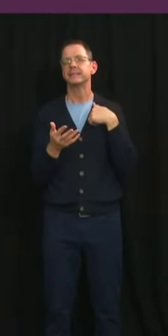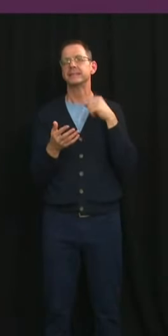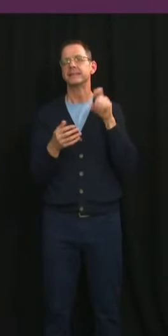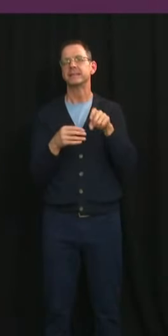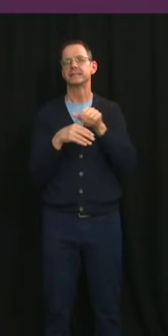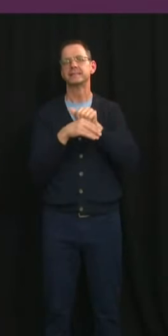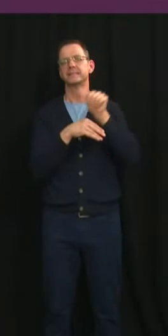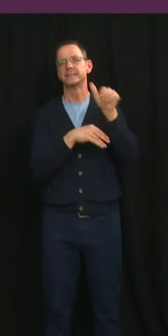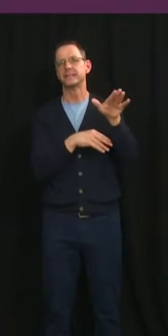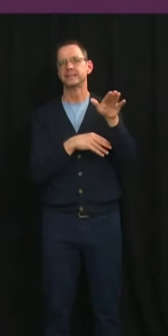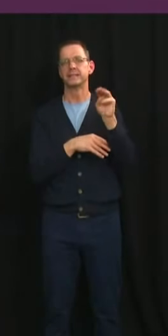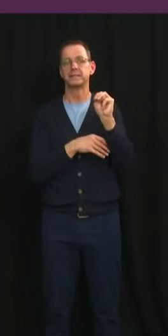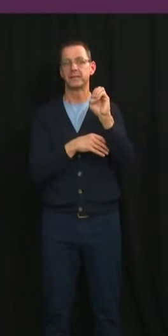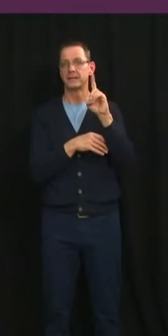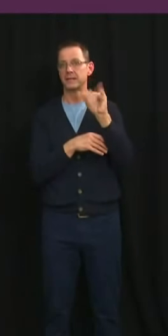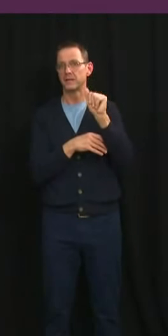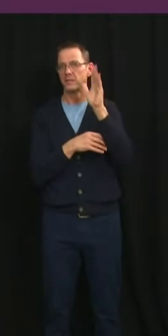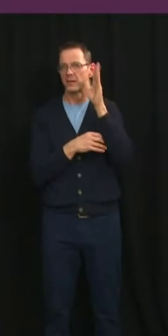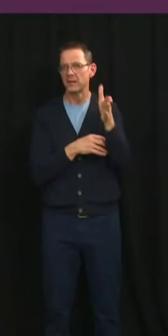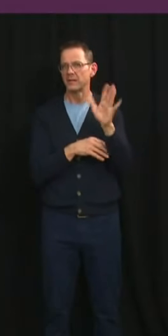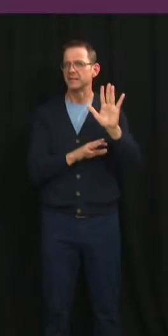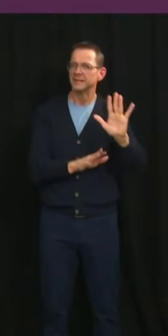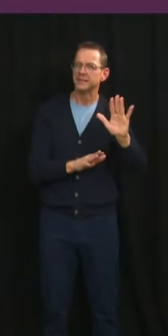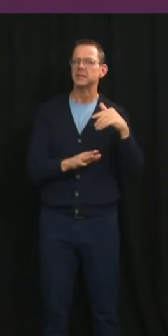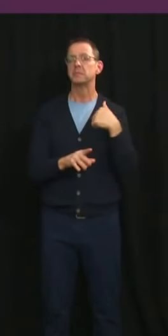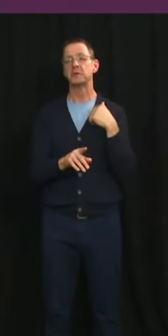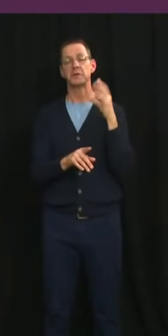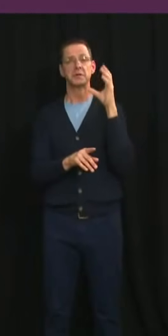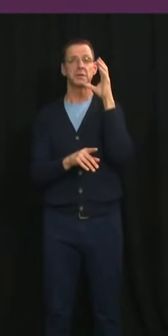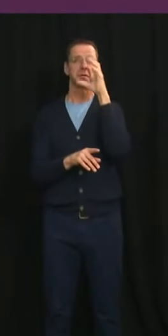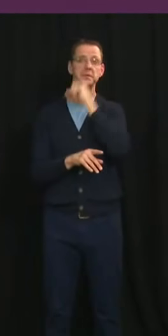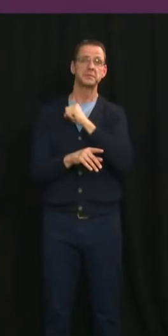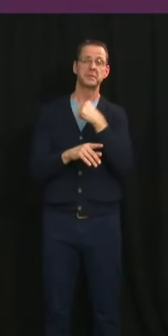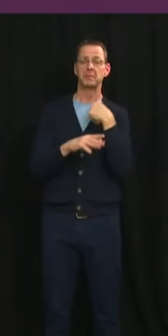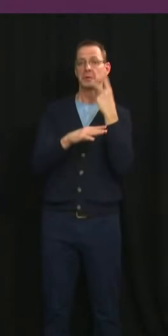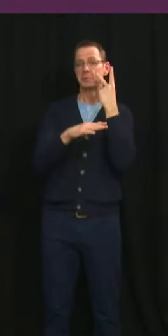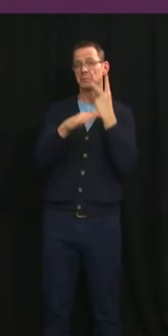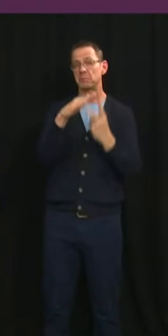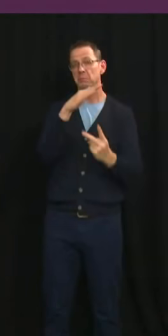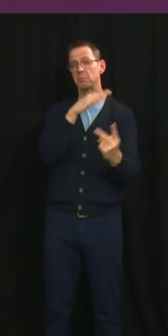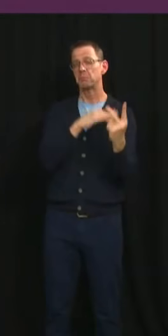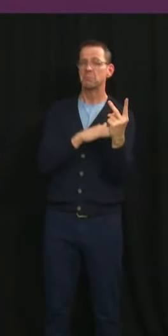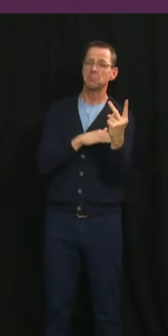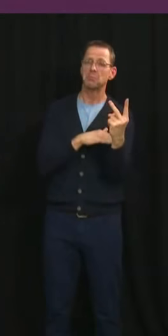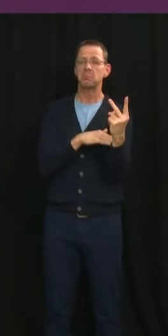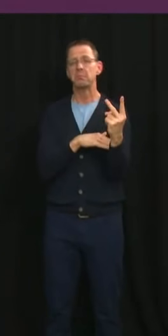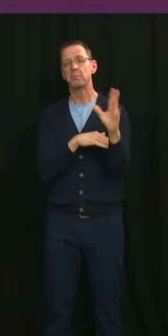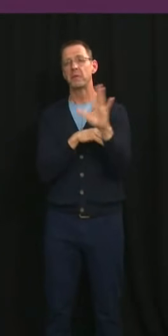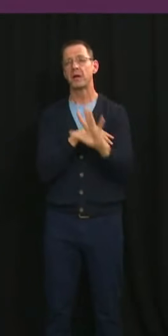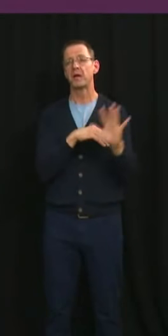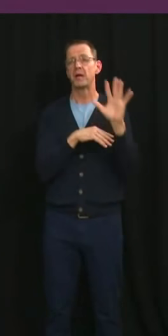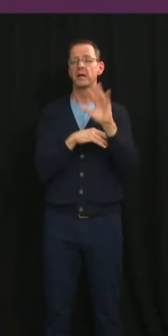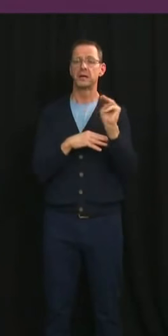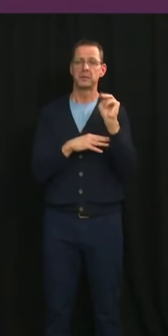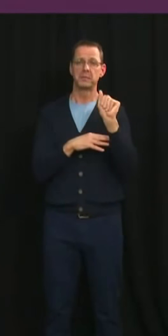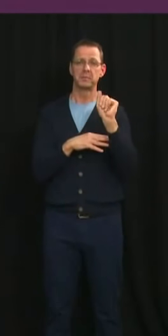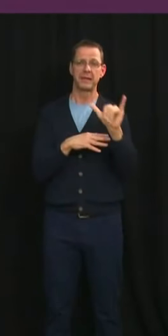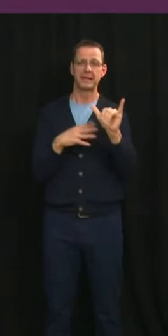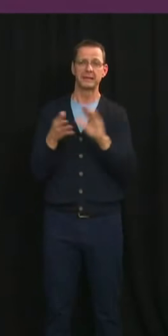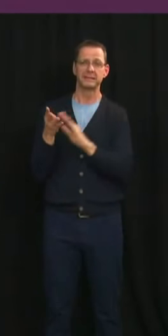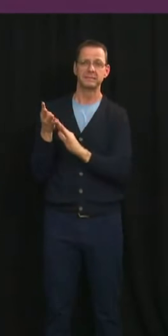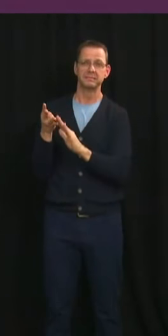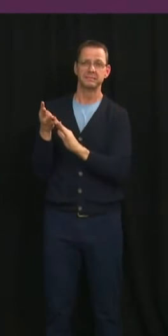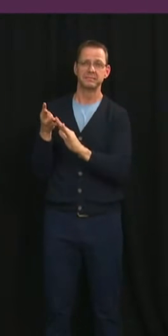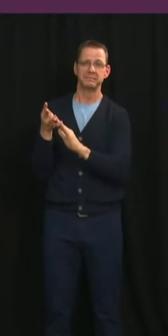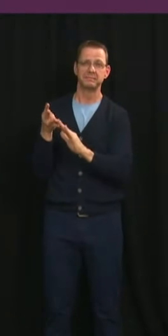by around the end of May, about nearly half of Albertans will have achieved some level of